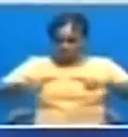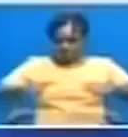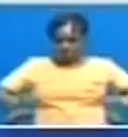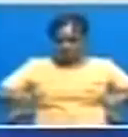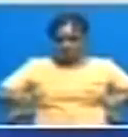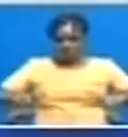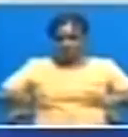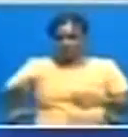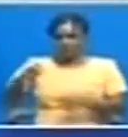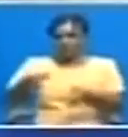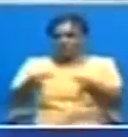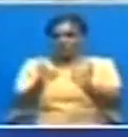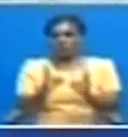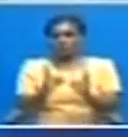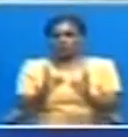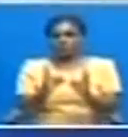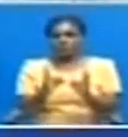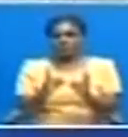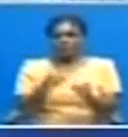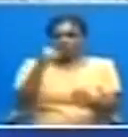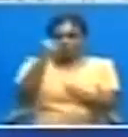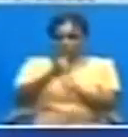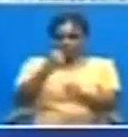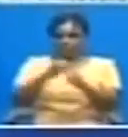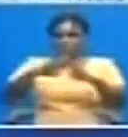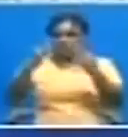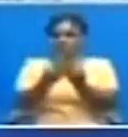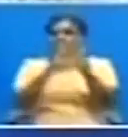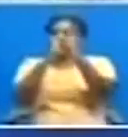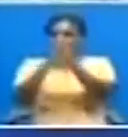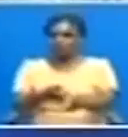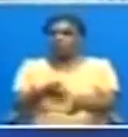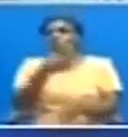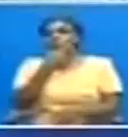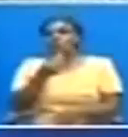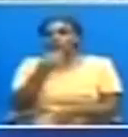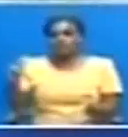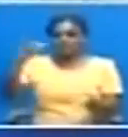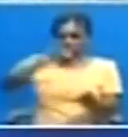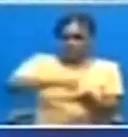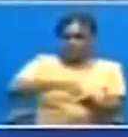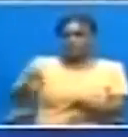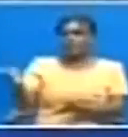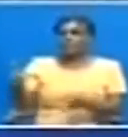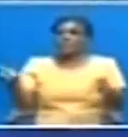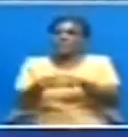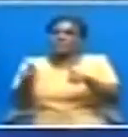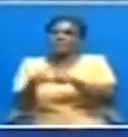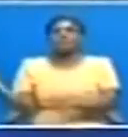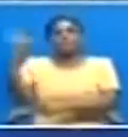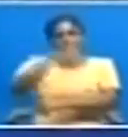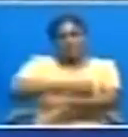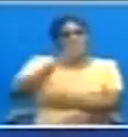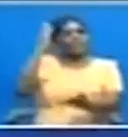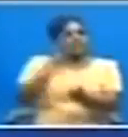the Independent Policing Oversight Authority corroborated with the family's report that the boys had arrived in Nairobi on the very same day and that